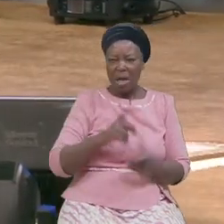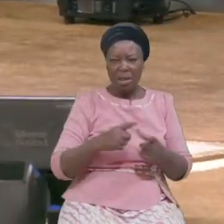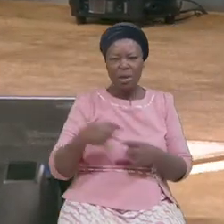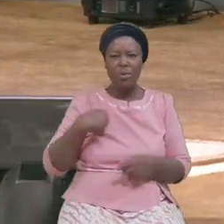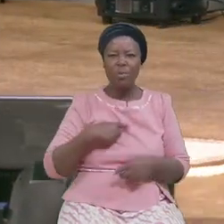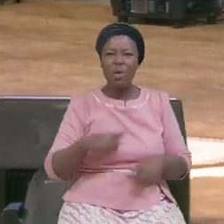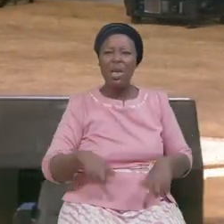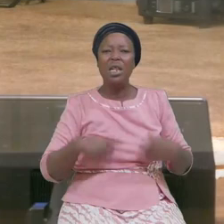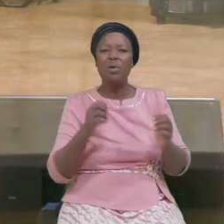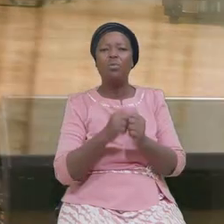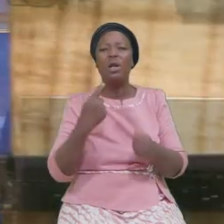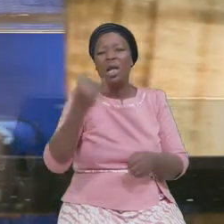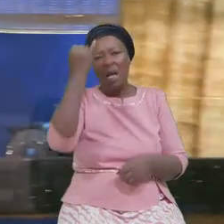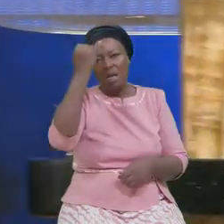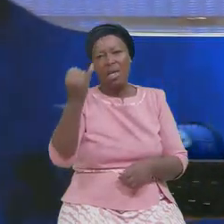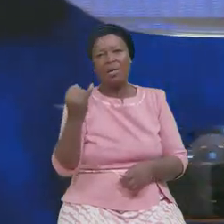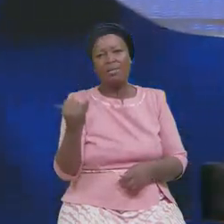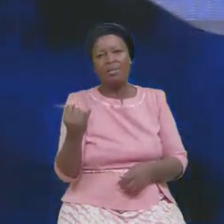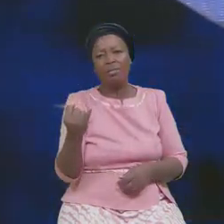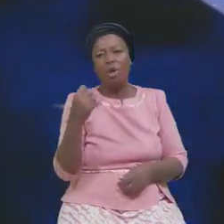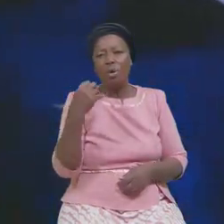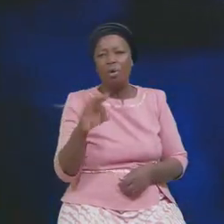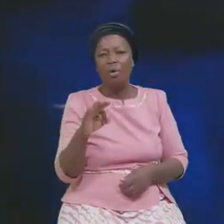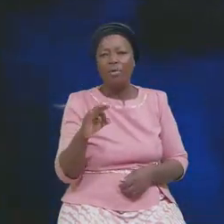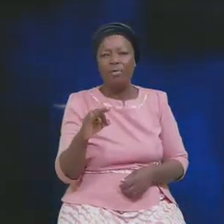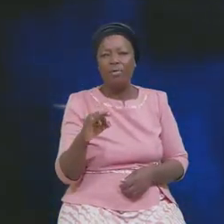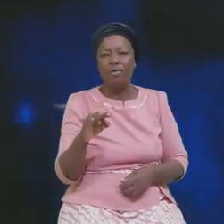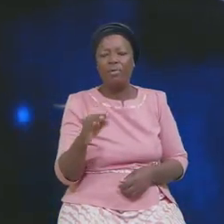the idea of evil,